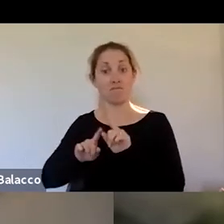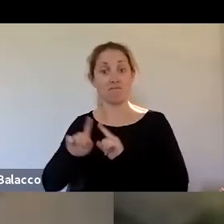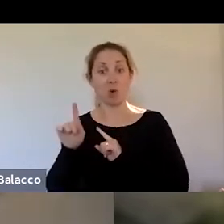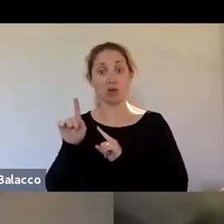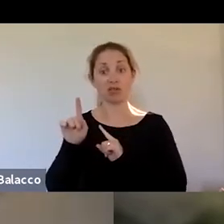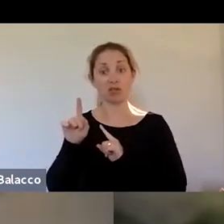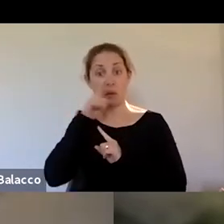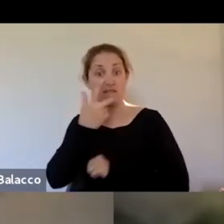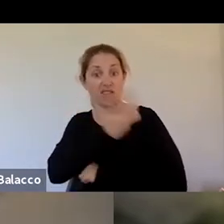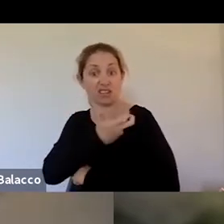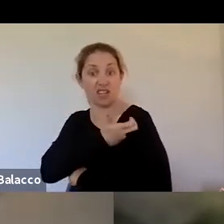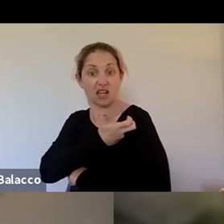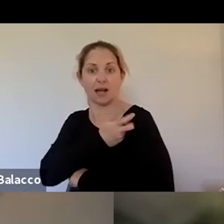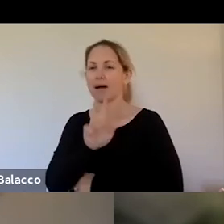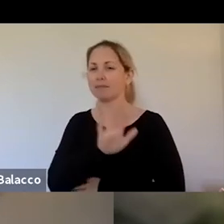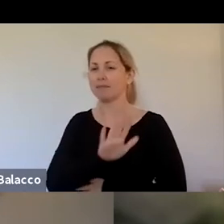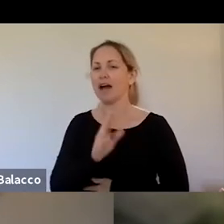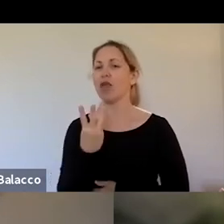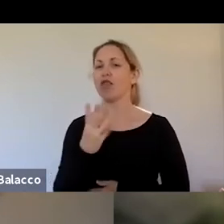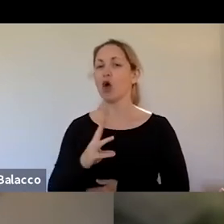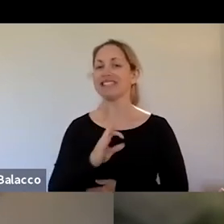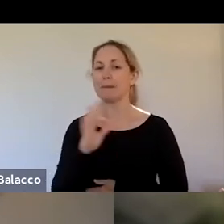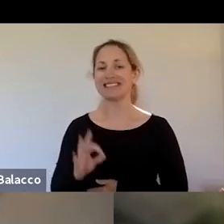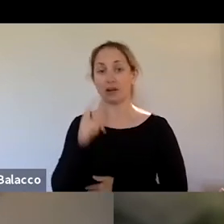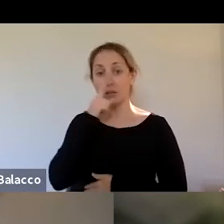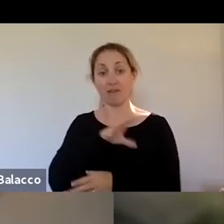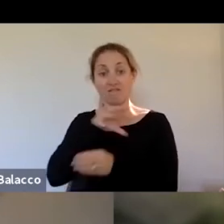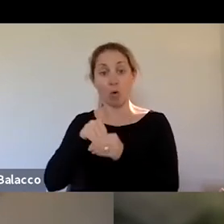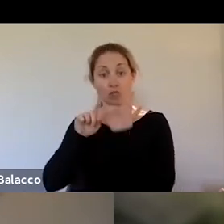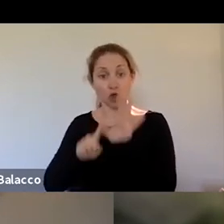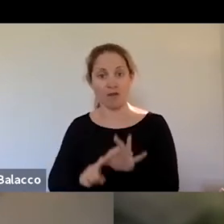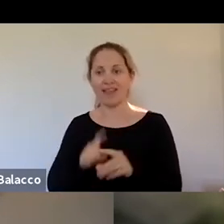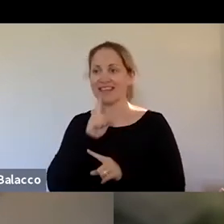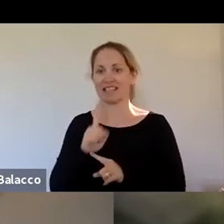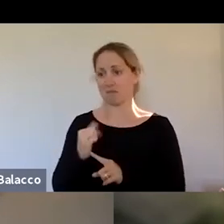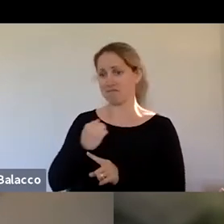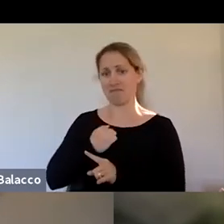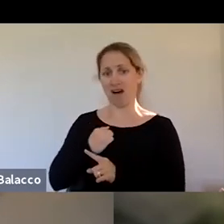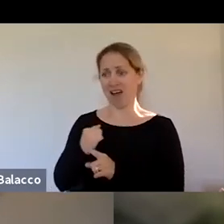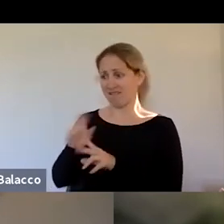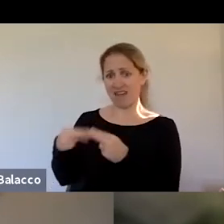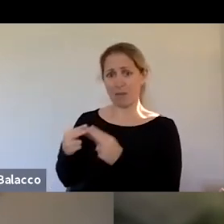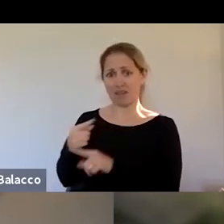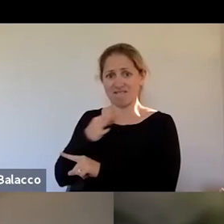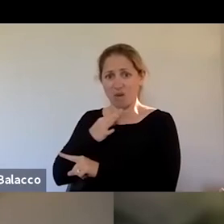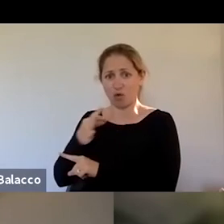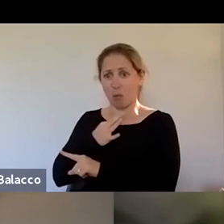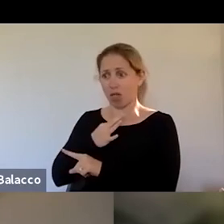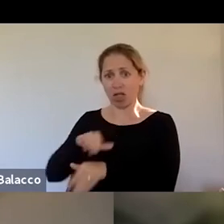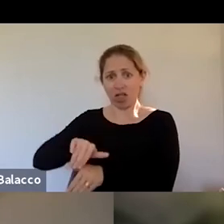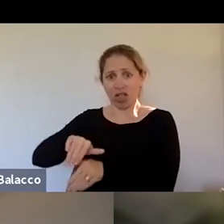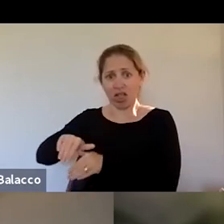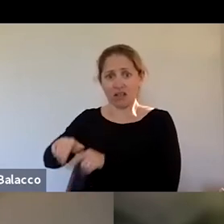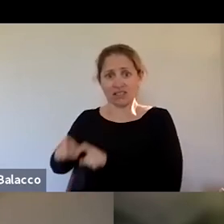30% of respondents say that someone in their home is vulnerable to a serious outcome. And I just checked the Australian figures, and there it's